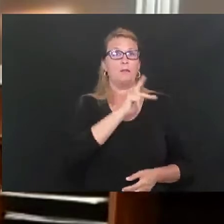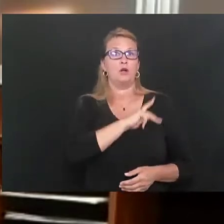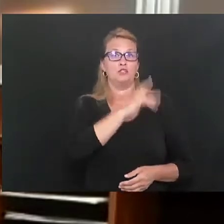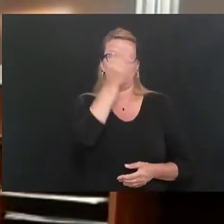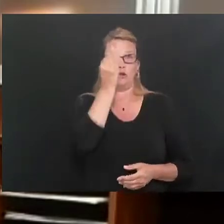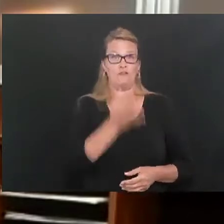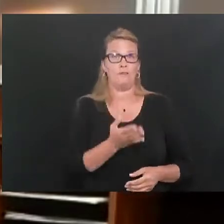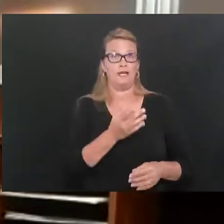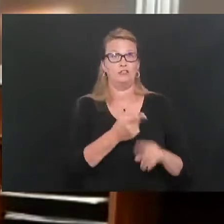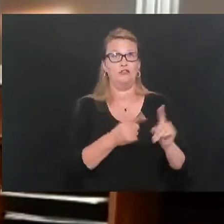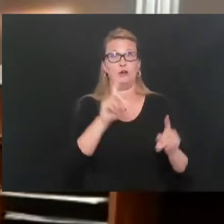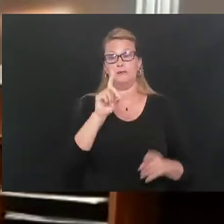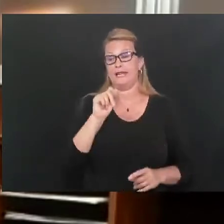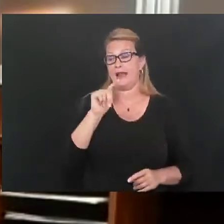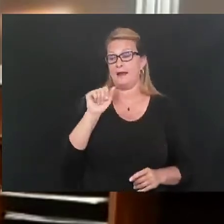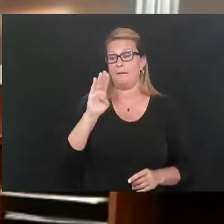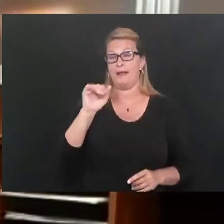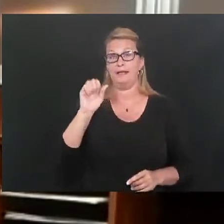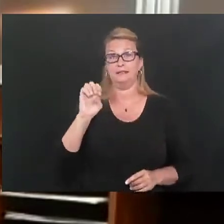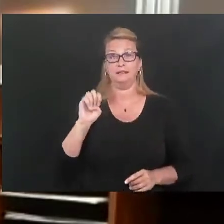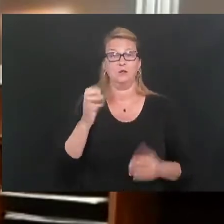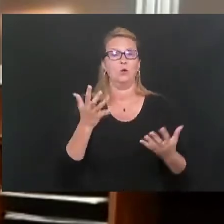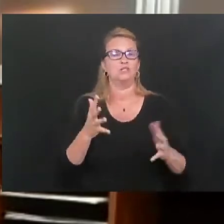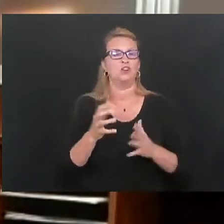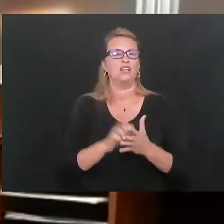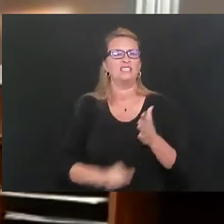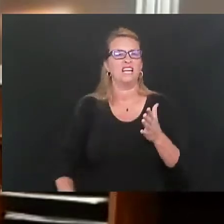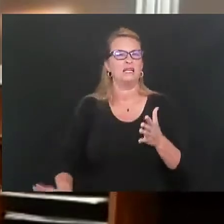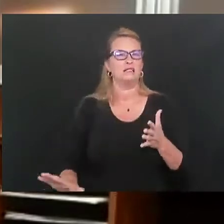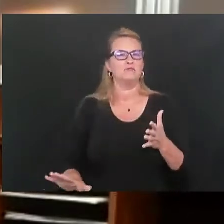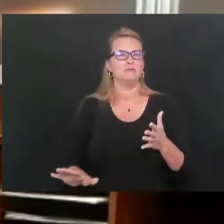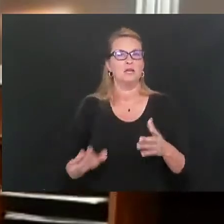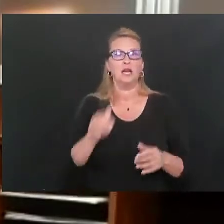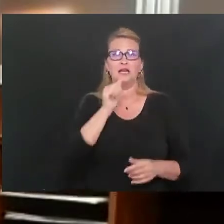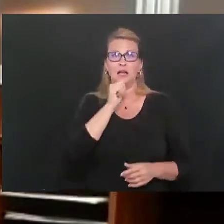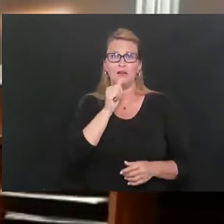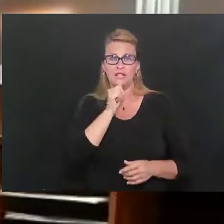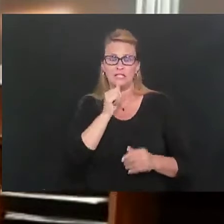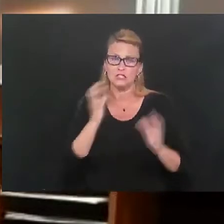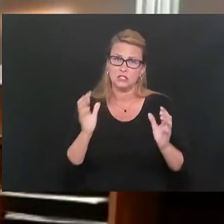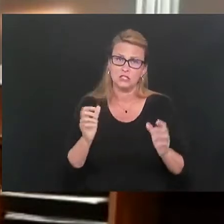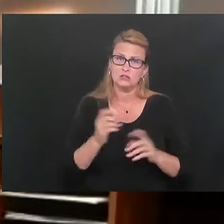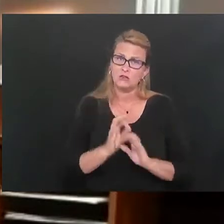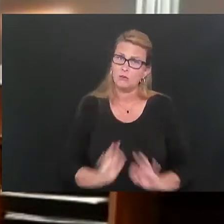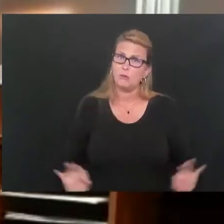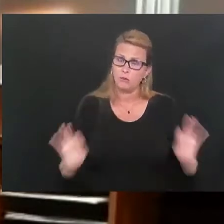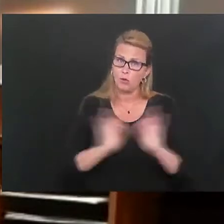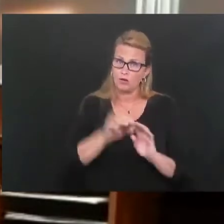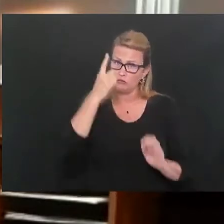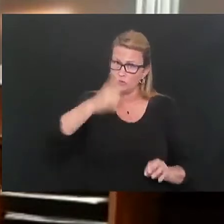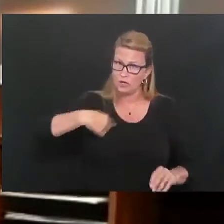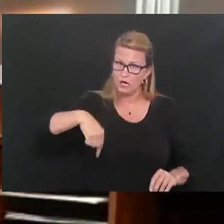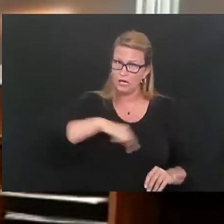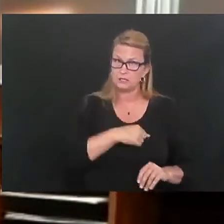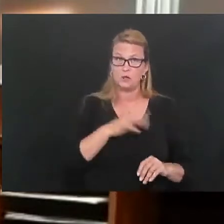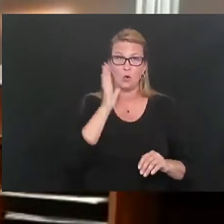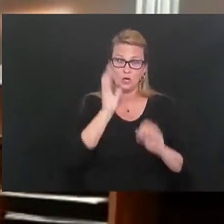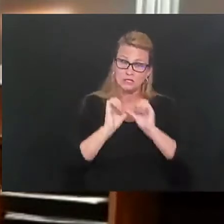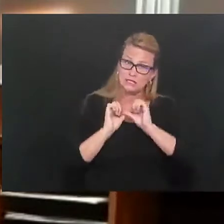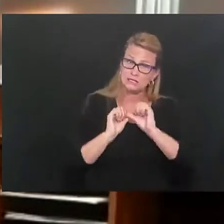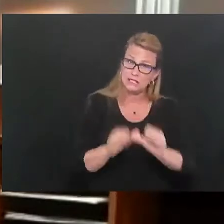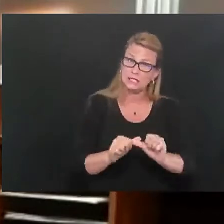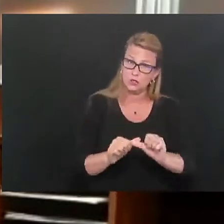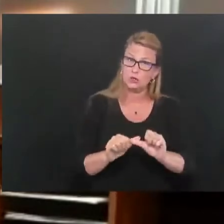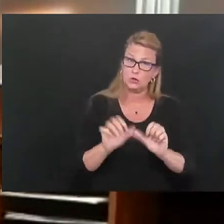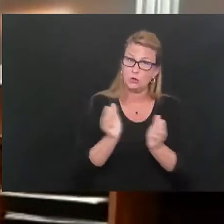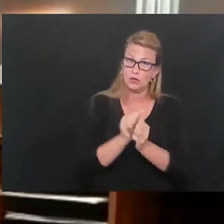the database. Workforce is committed to protecting the confidentiality and security of the information that we contain or maintain. We take